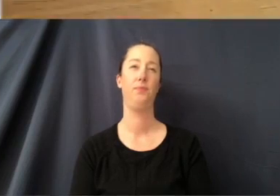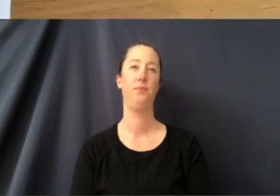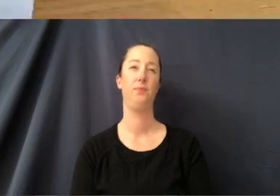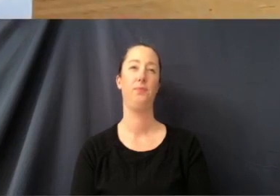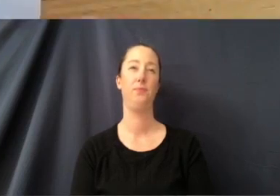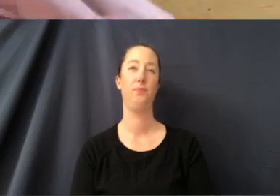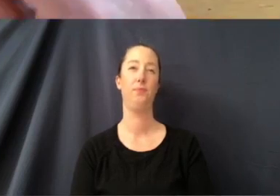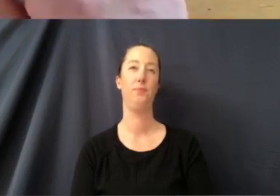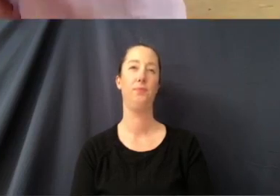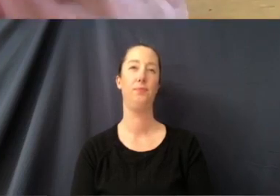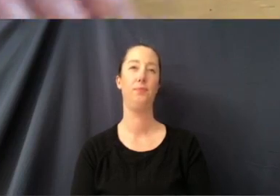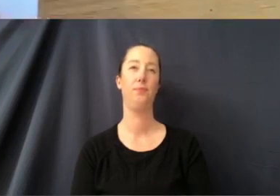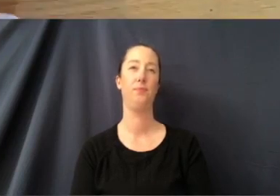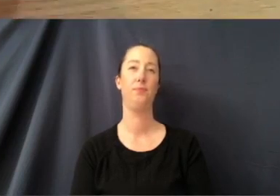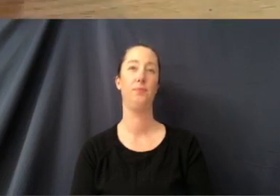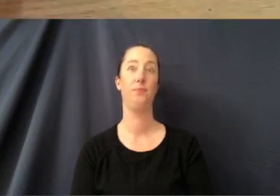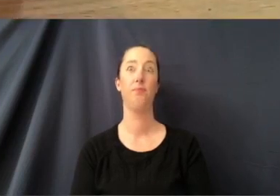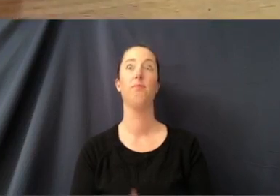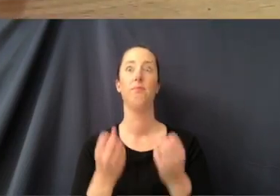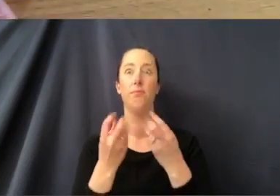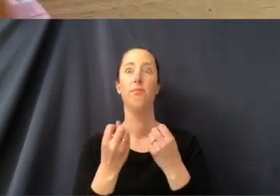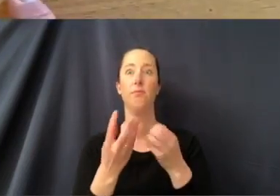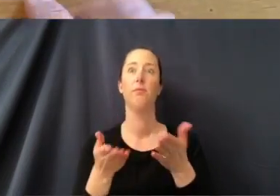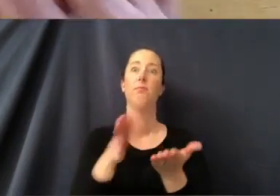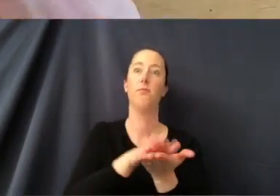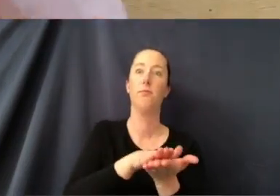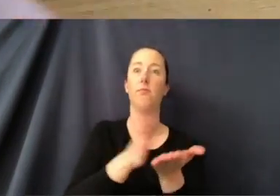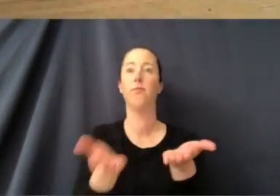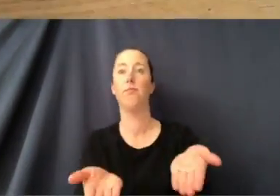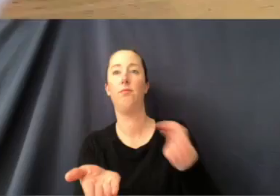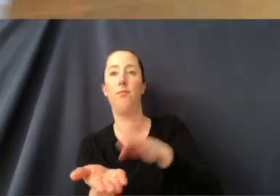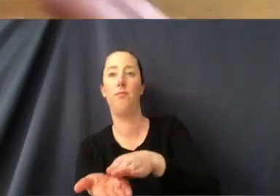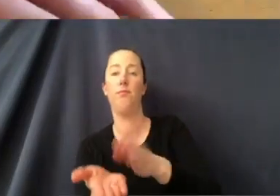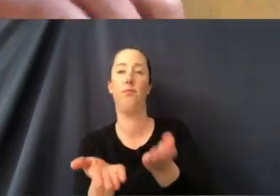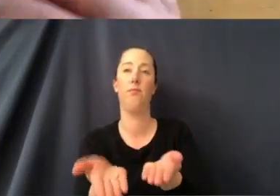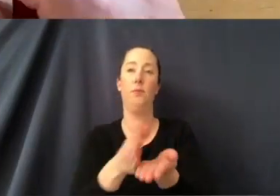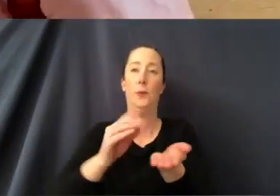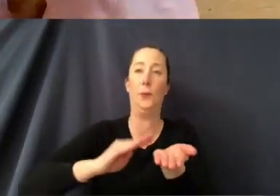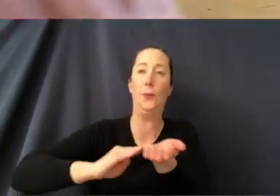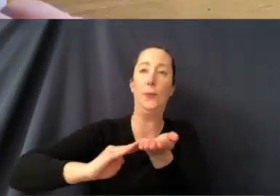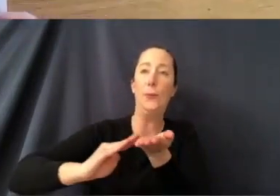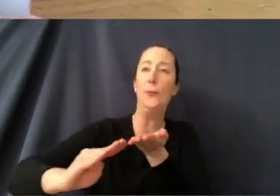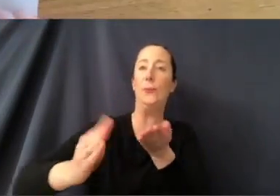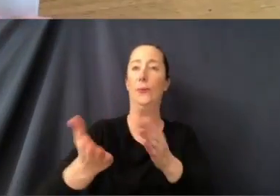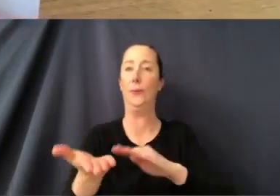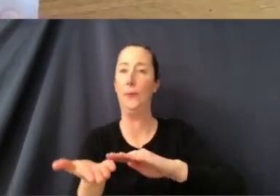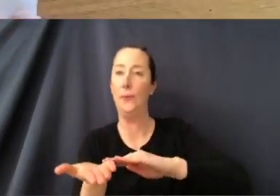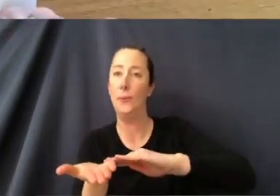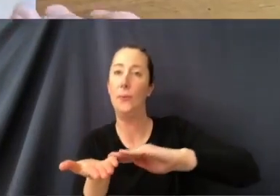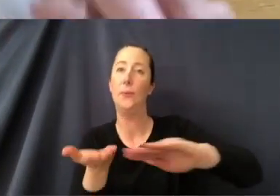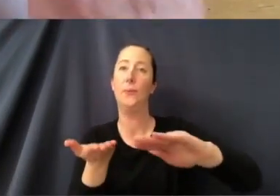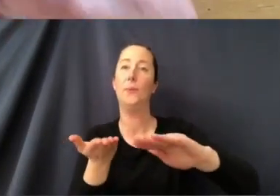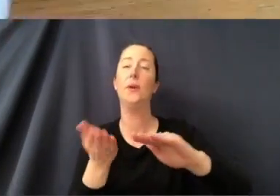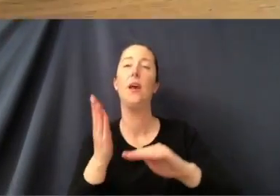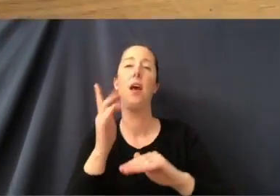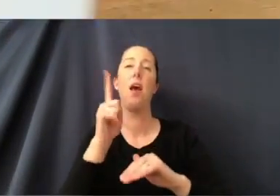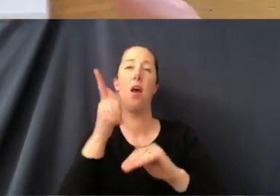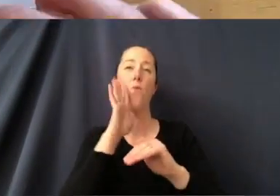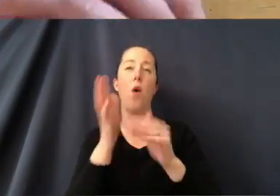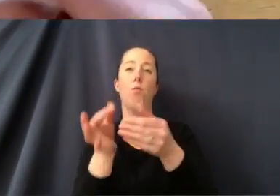I go to pull it apart. See how many times I'm folding it back and forth and really creasing it hard, and then eventually it just rips off.